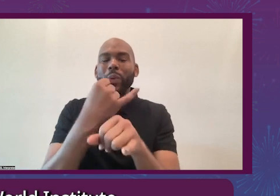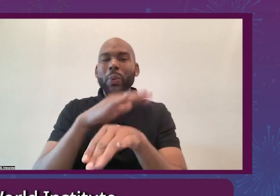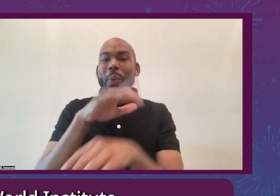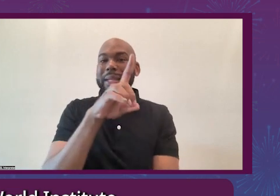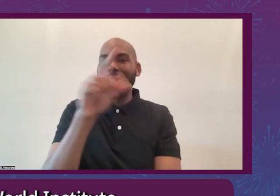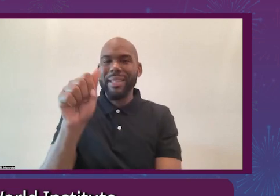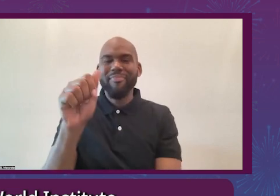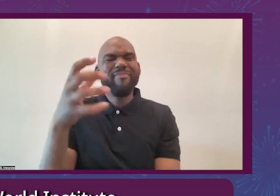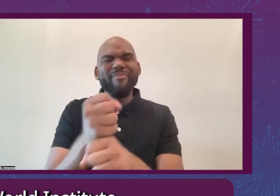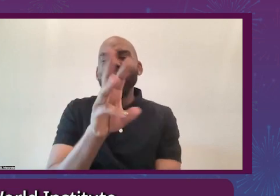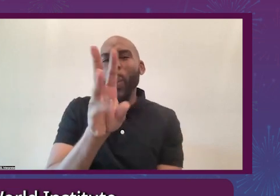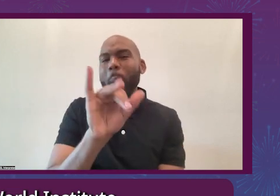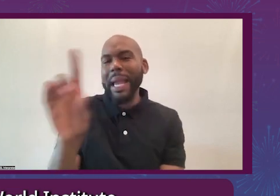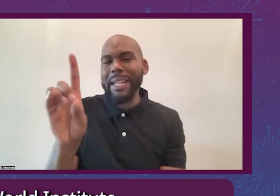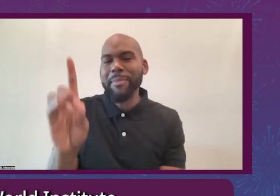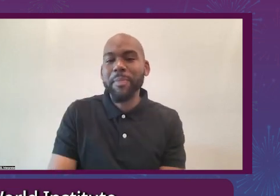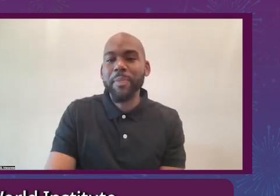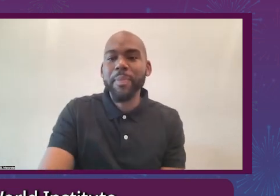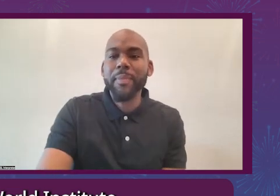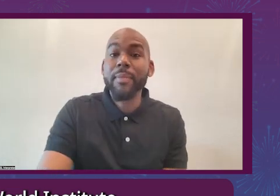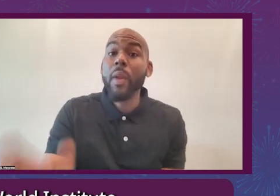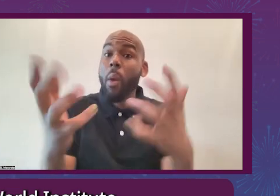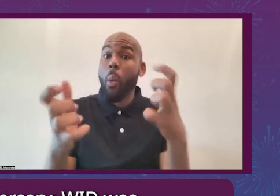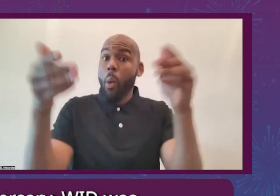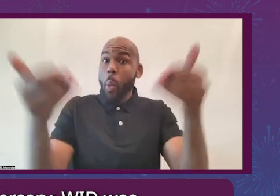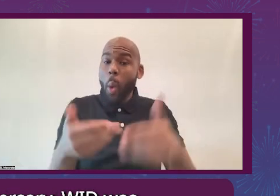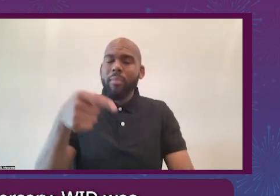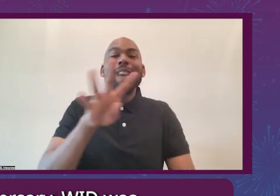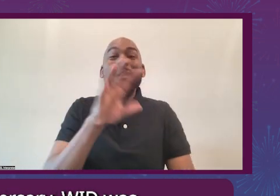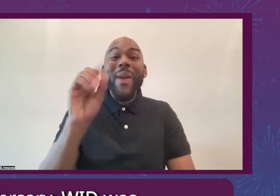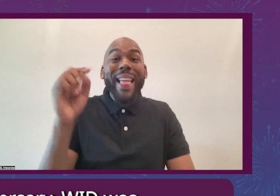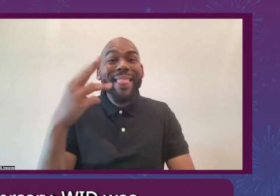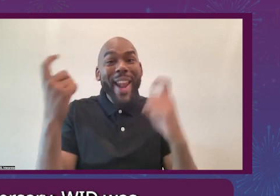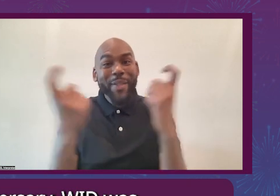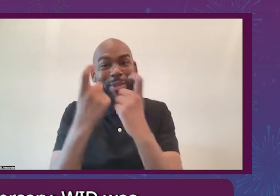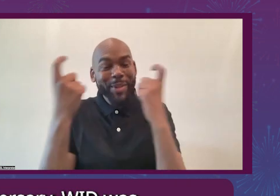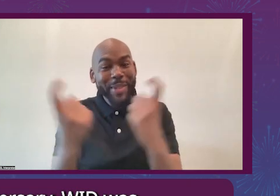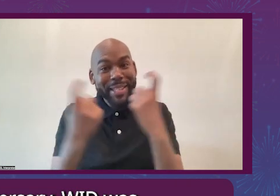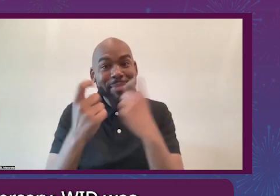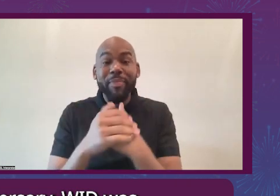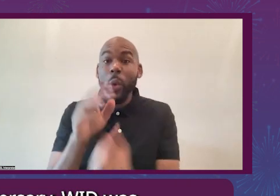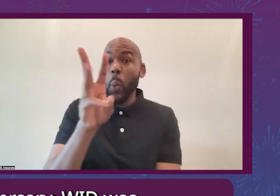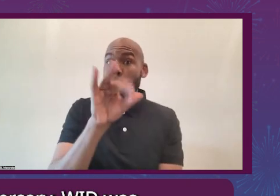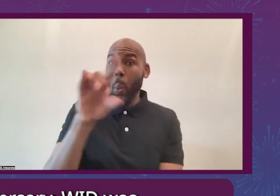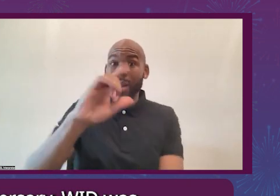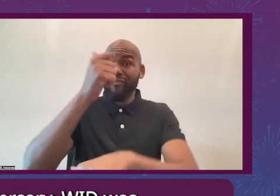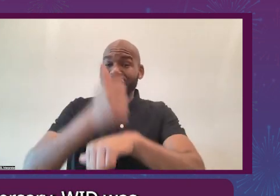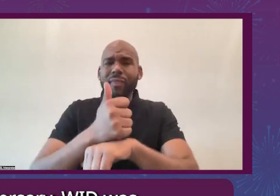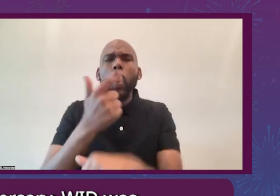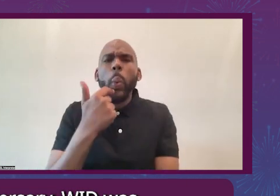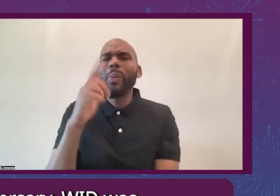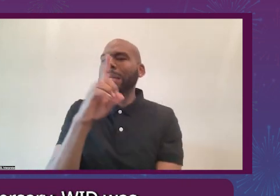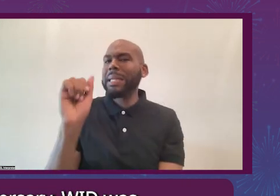on Disability, also known as WID. I want to welcome you to WID's 40th anniversary. WID